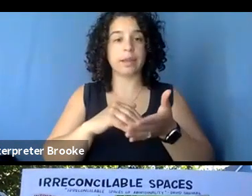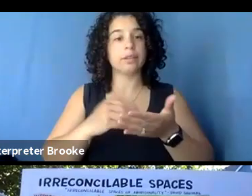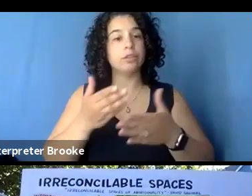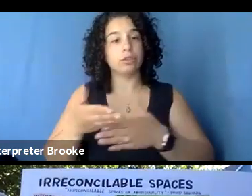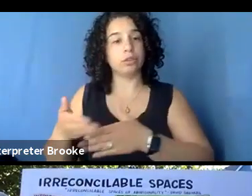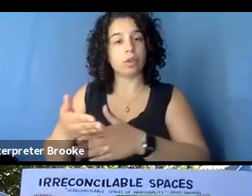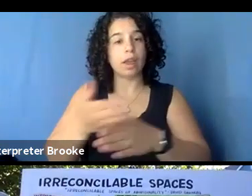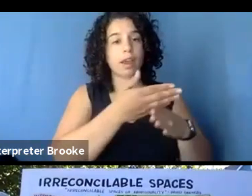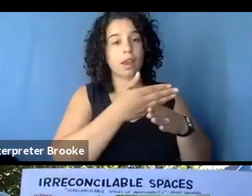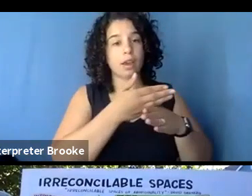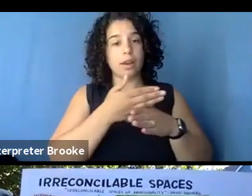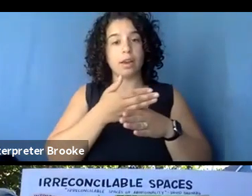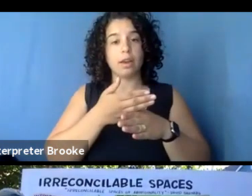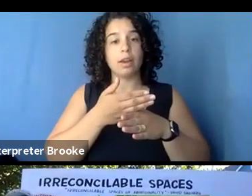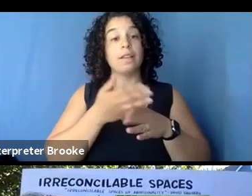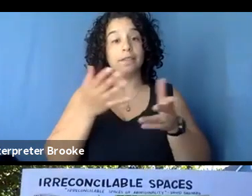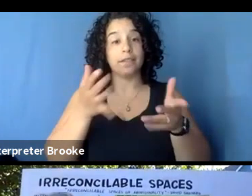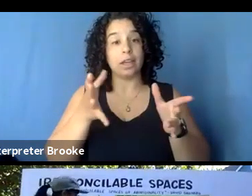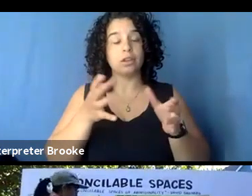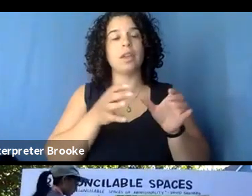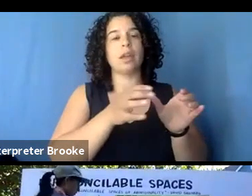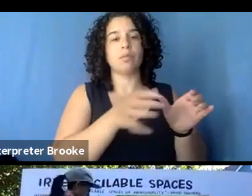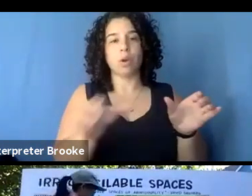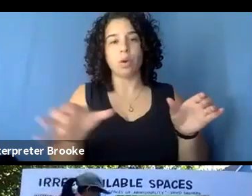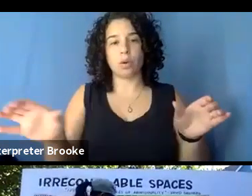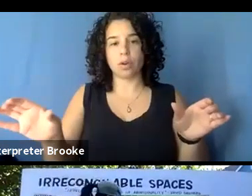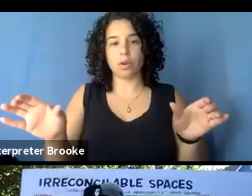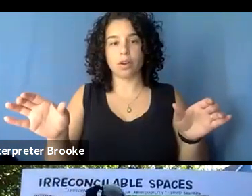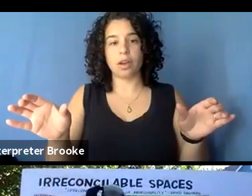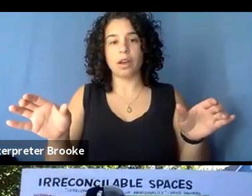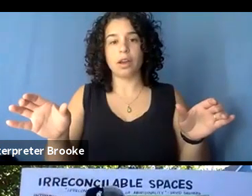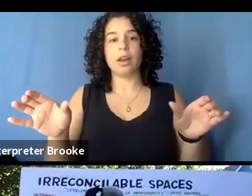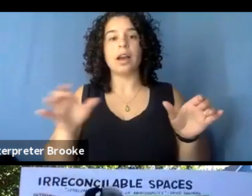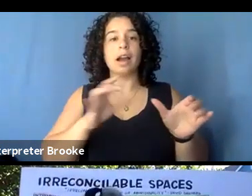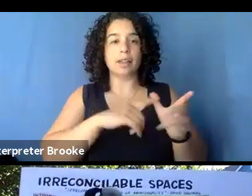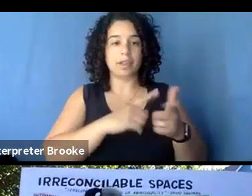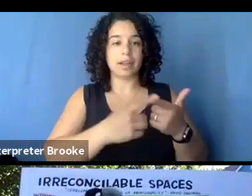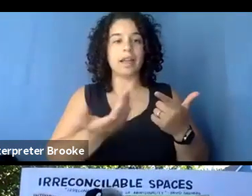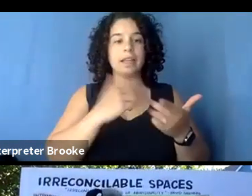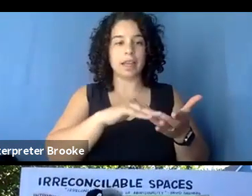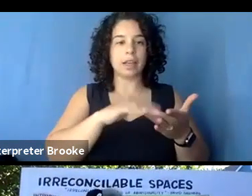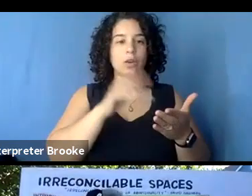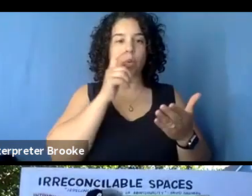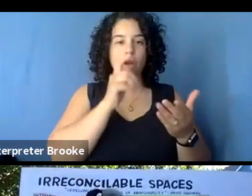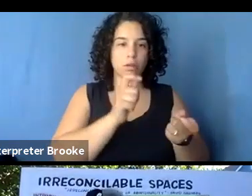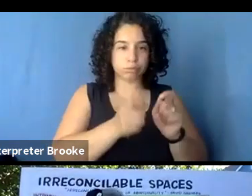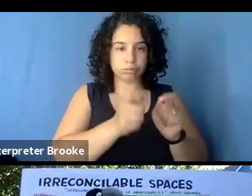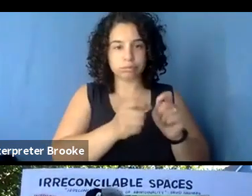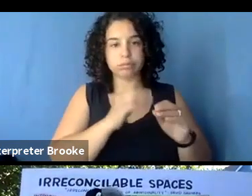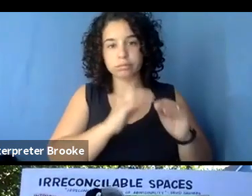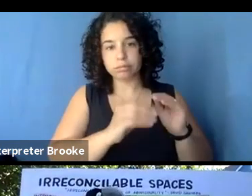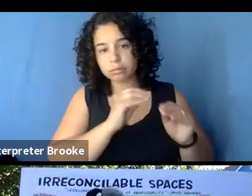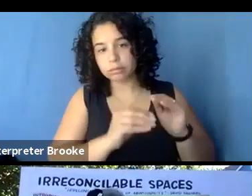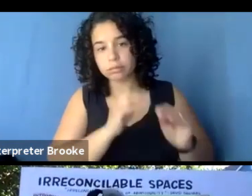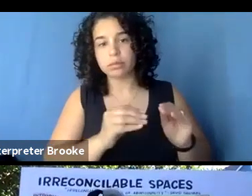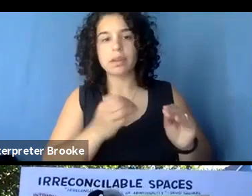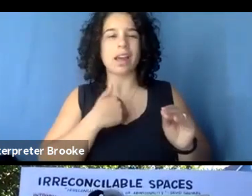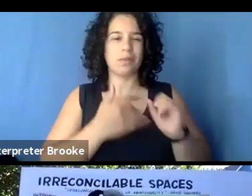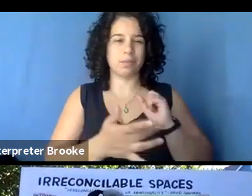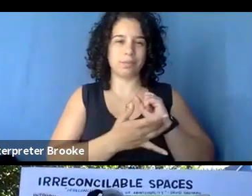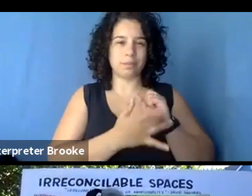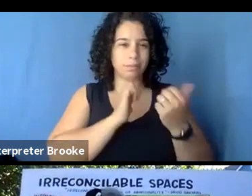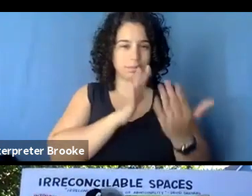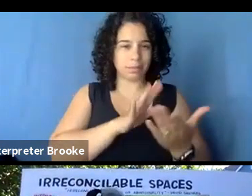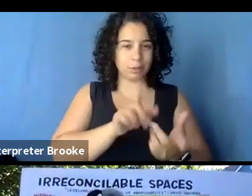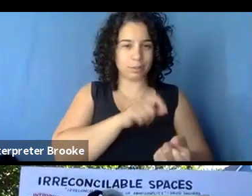is broken into groups and woven. There is a method, gone through a particular process